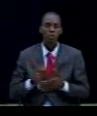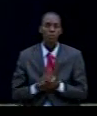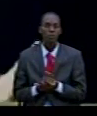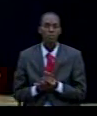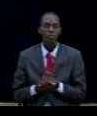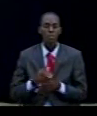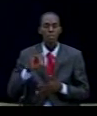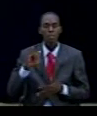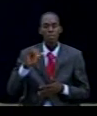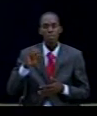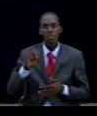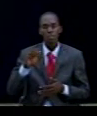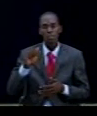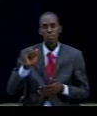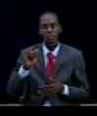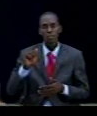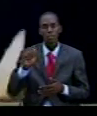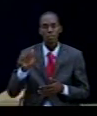Isaiah chapter